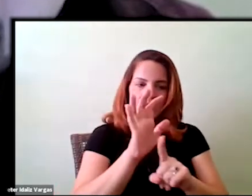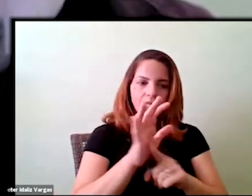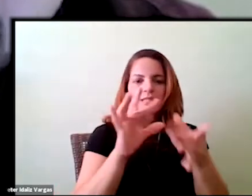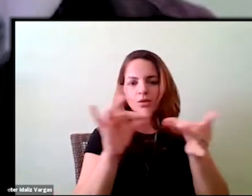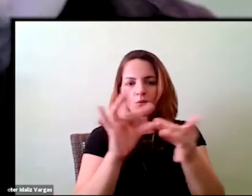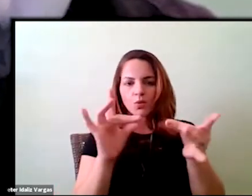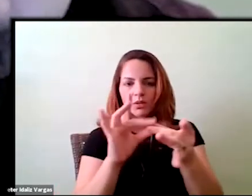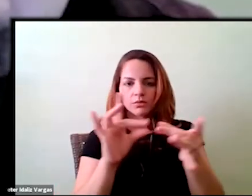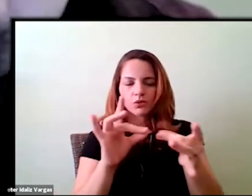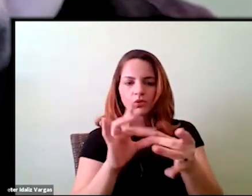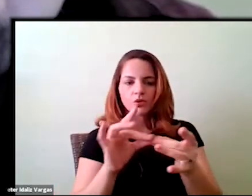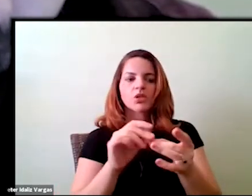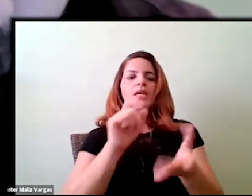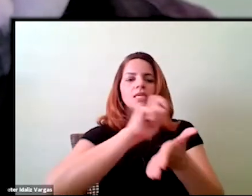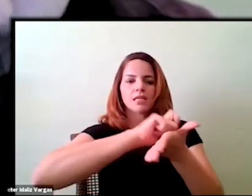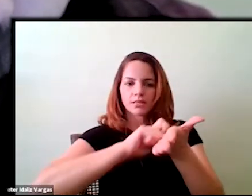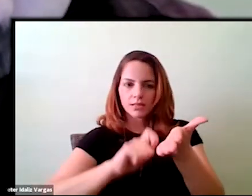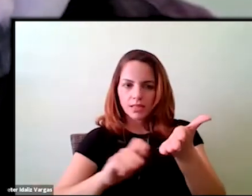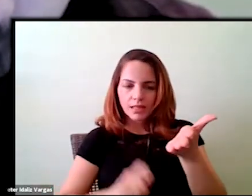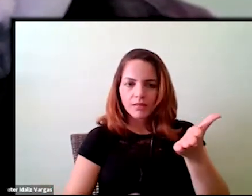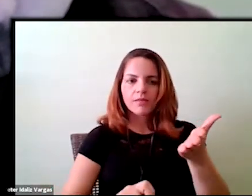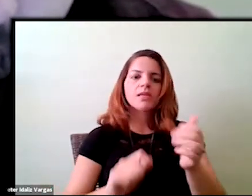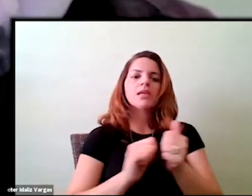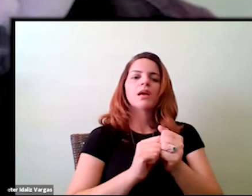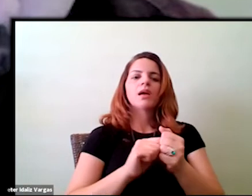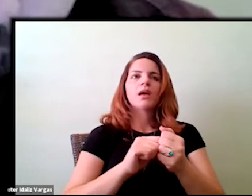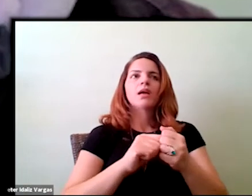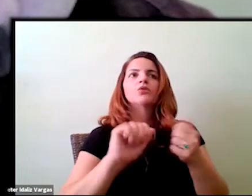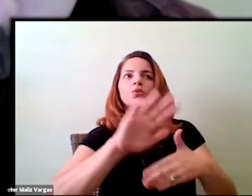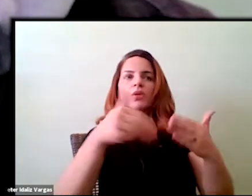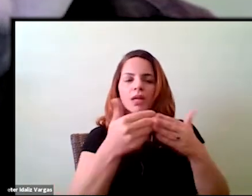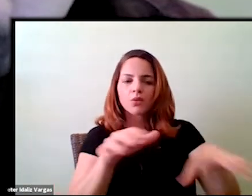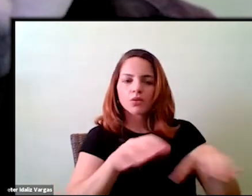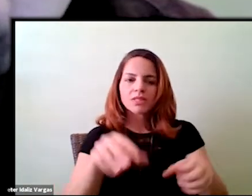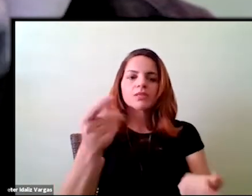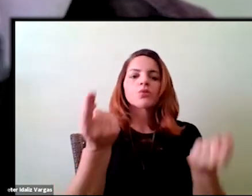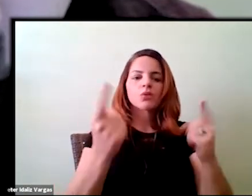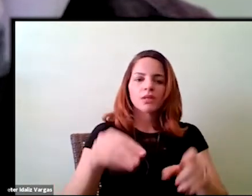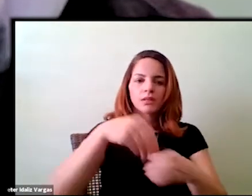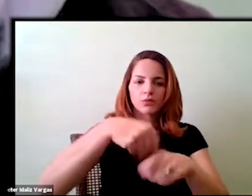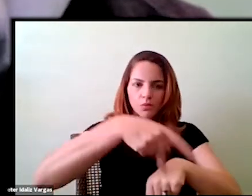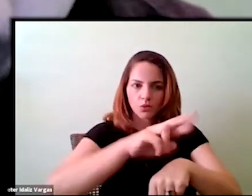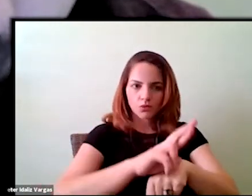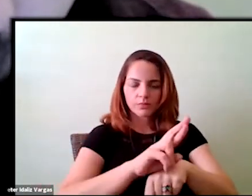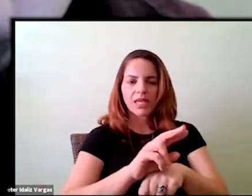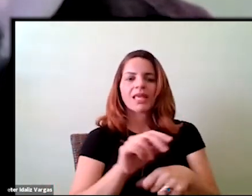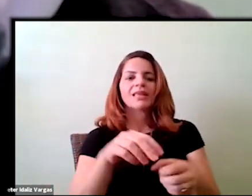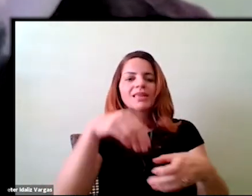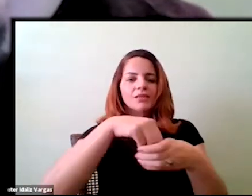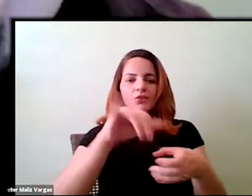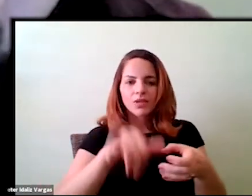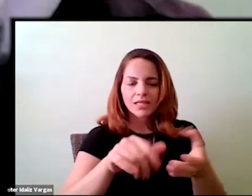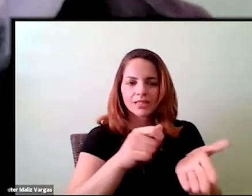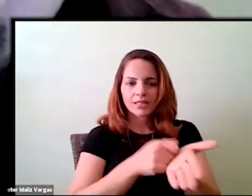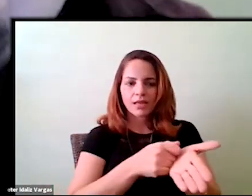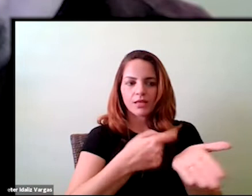practices. Through his extensive excursions, Mason came in touch with rural lives of Puerto Rican peasants, the Jibaros, who